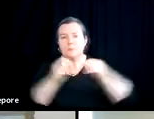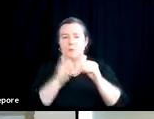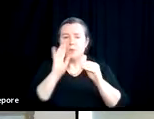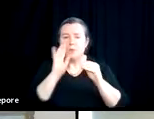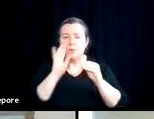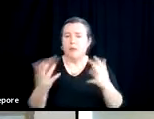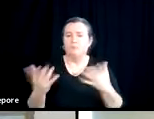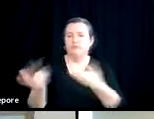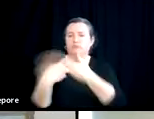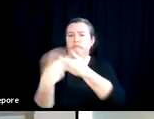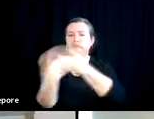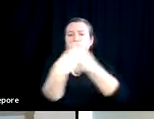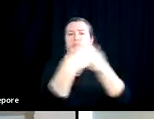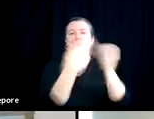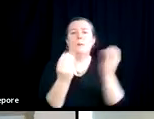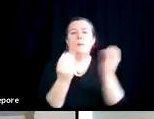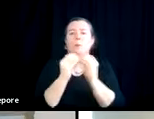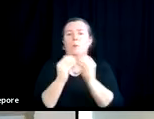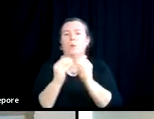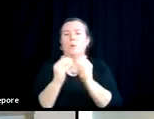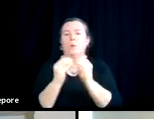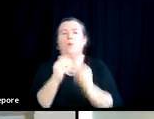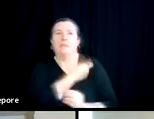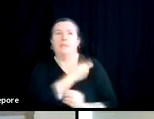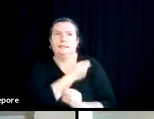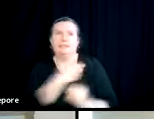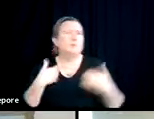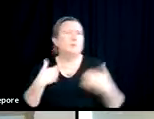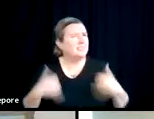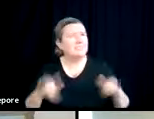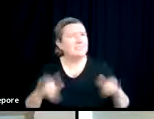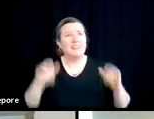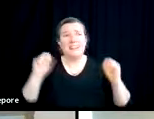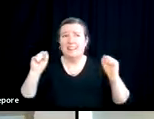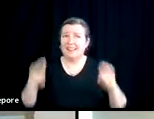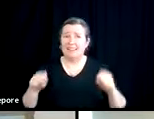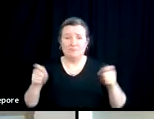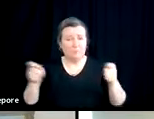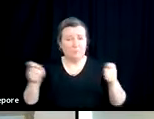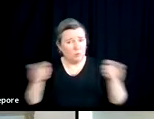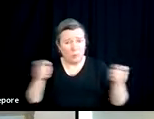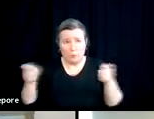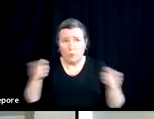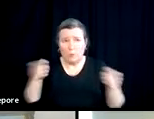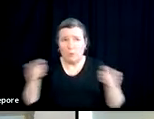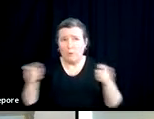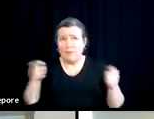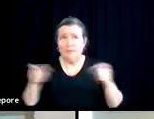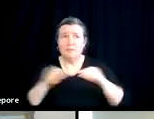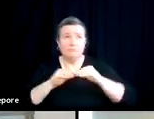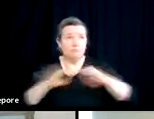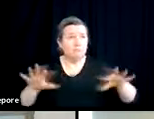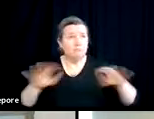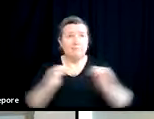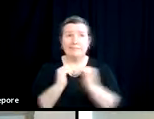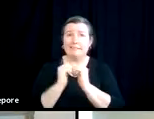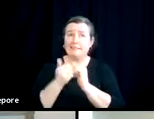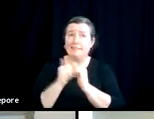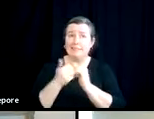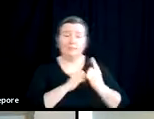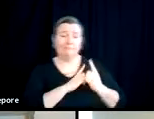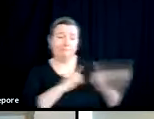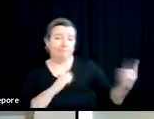more people, we still have those weapons at our disposal. And I think there's the further, I